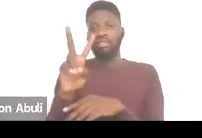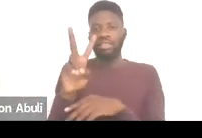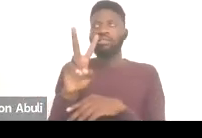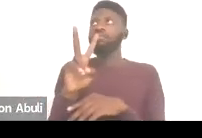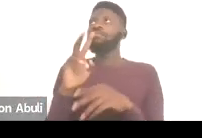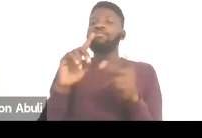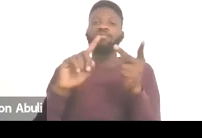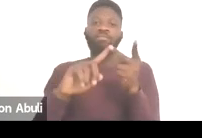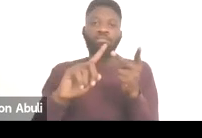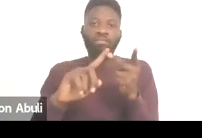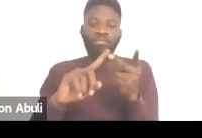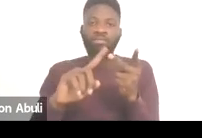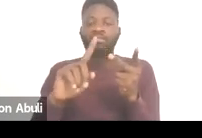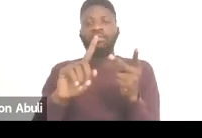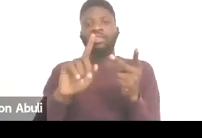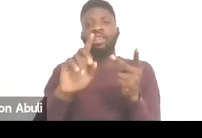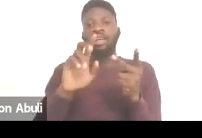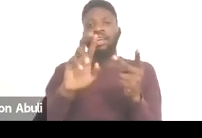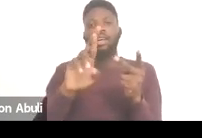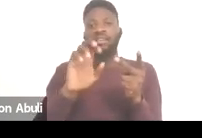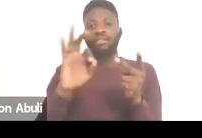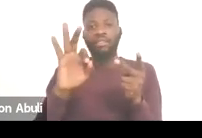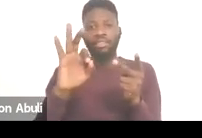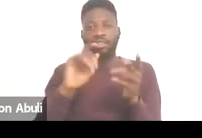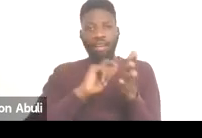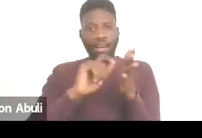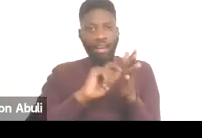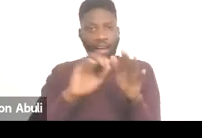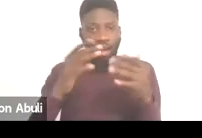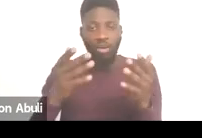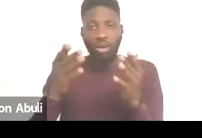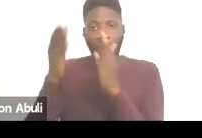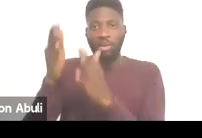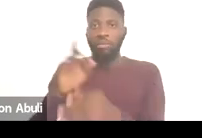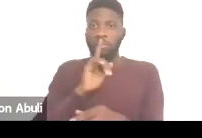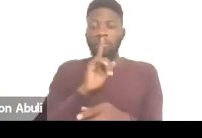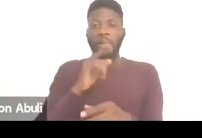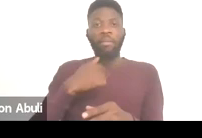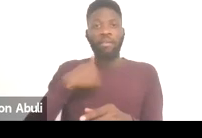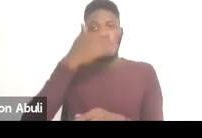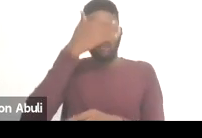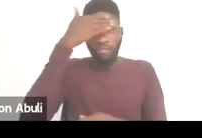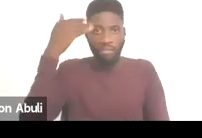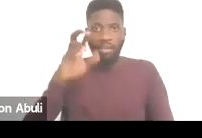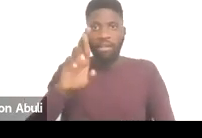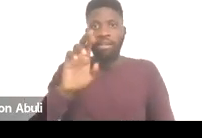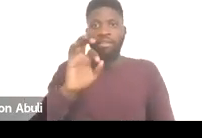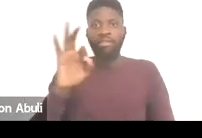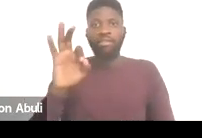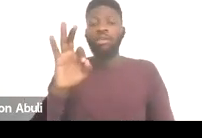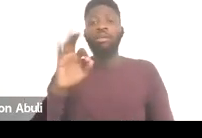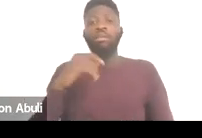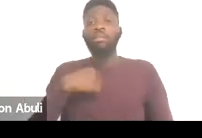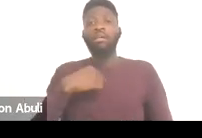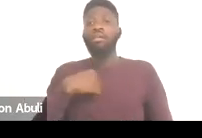see how you should write your references. As someone has asked, if you've forgotten your referee, how do you compensate